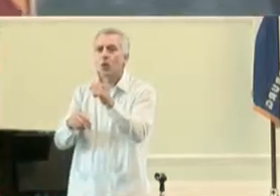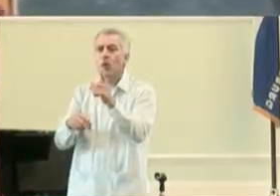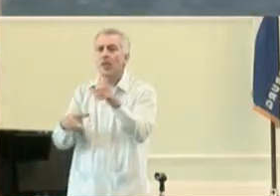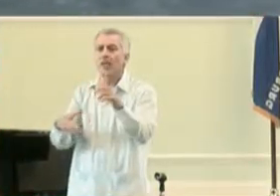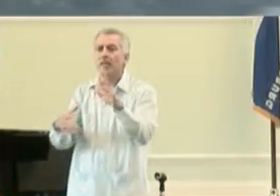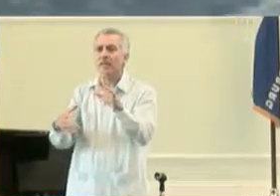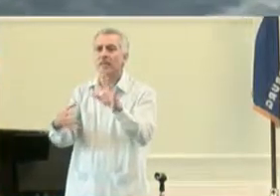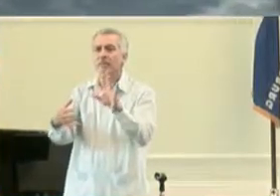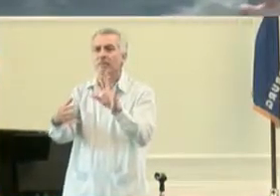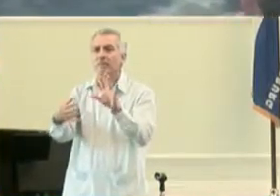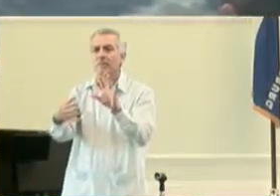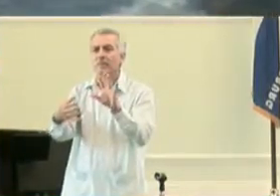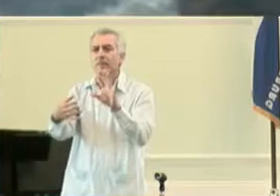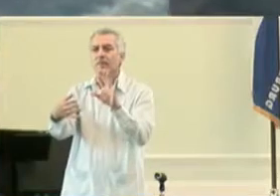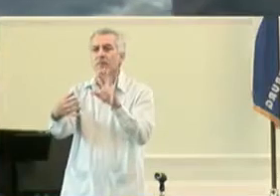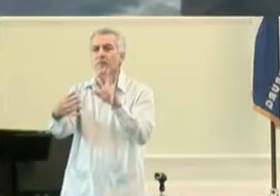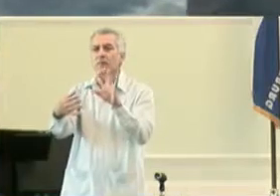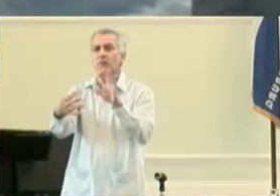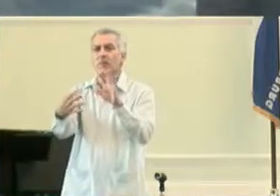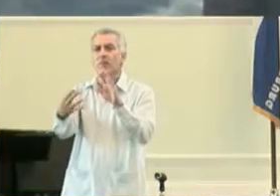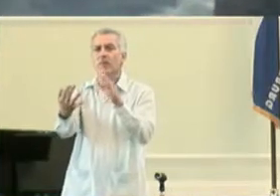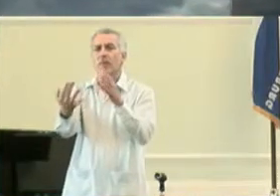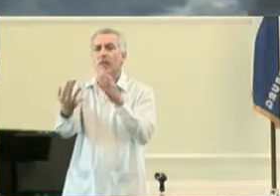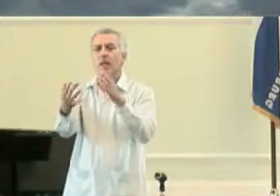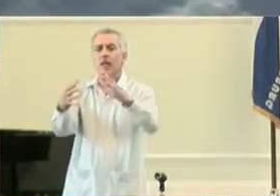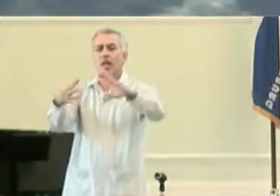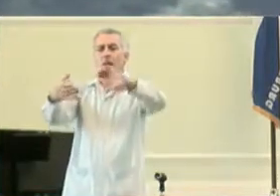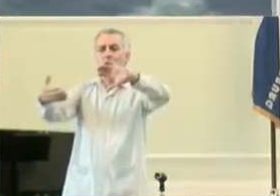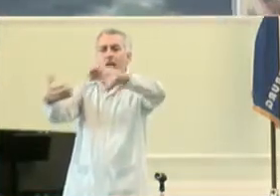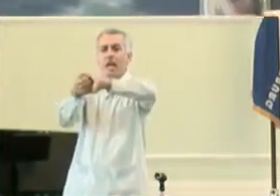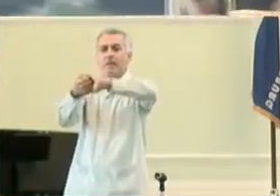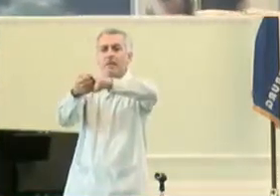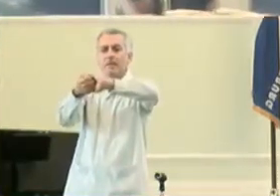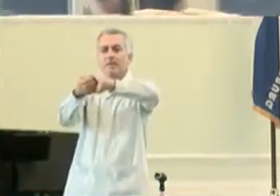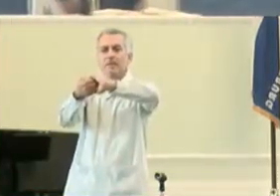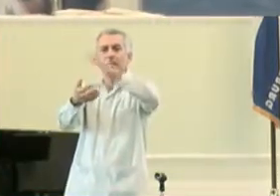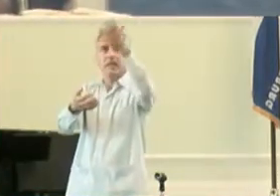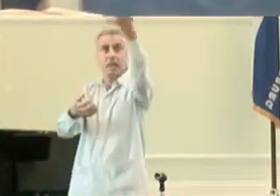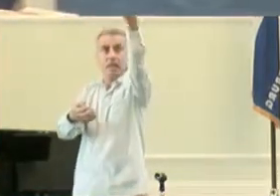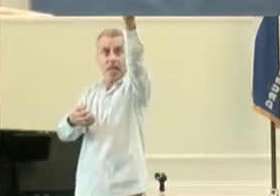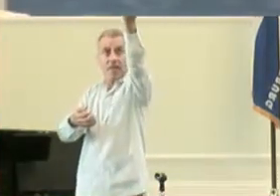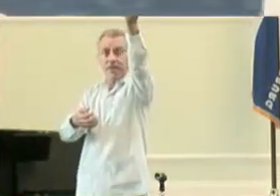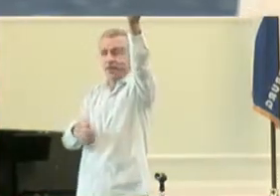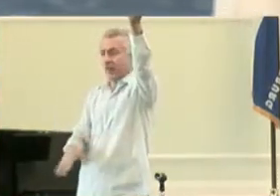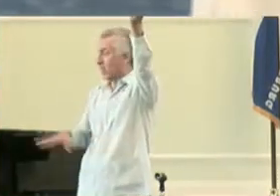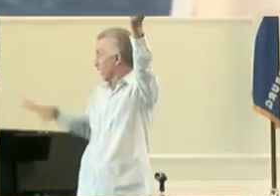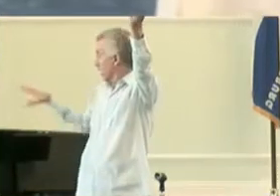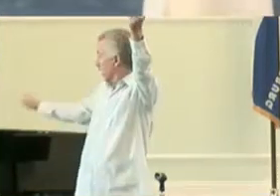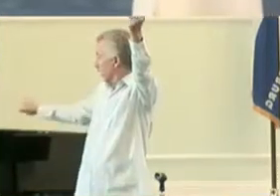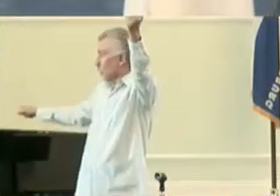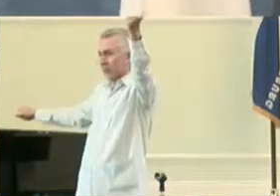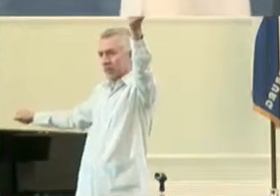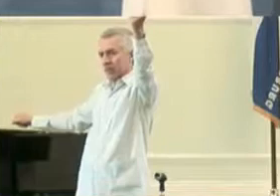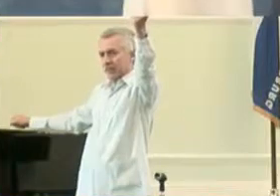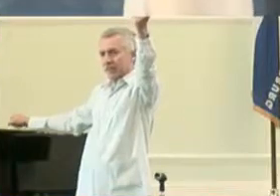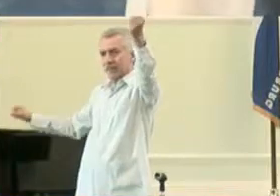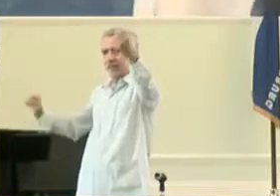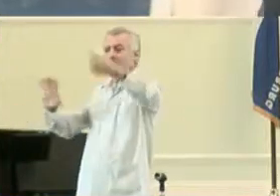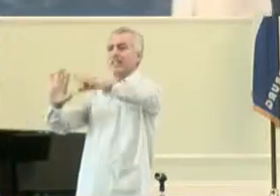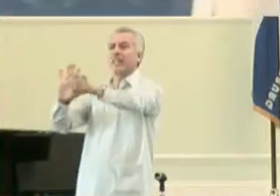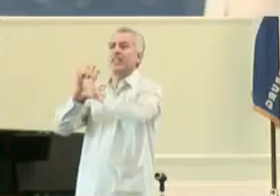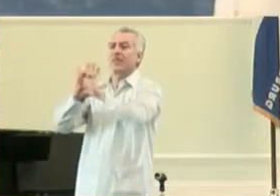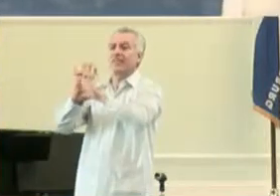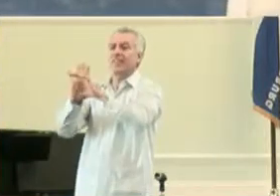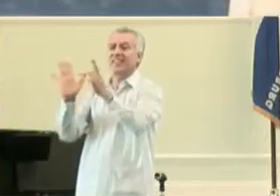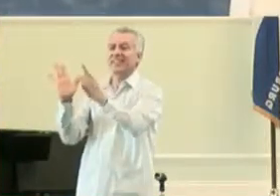interposed between heaven and earth. Praise God that Jesus Christ is our priest. Amen? Amen. He's